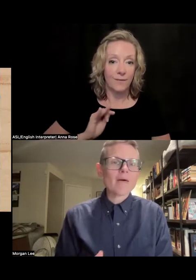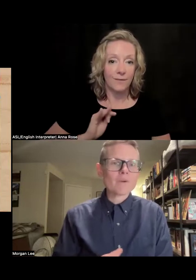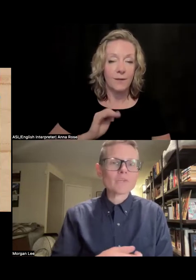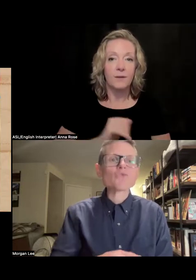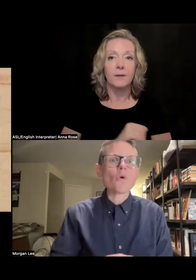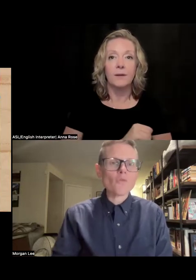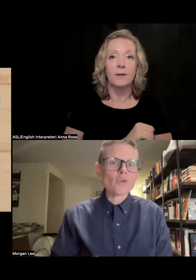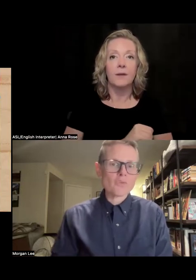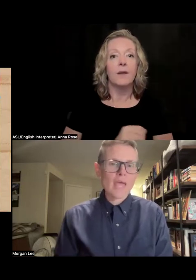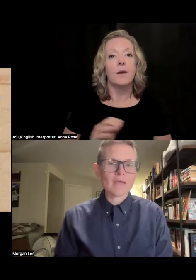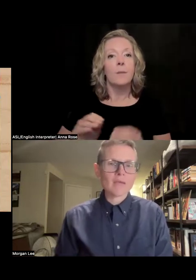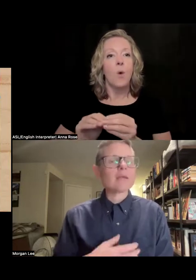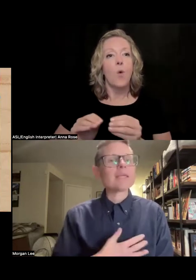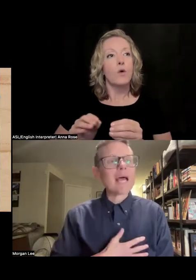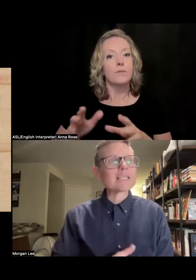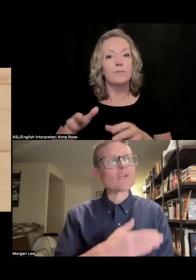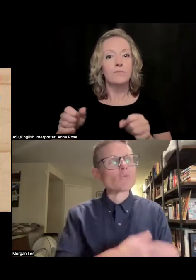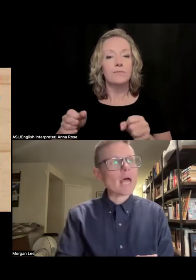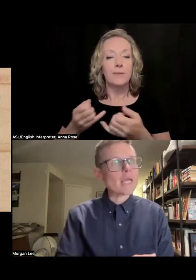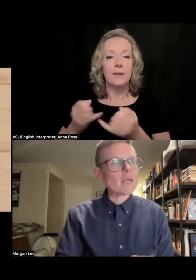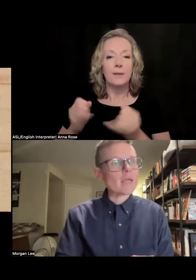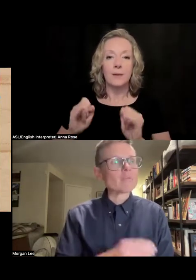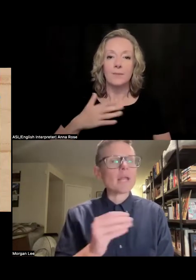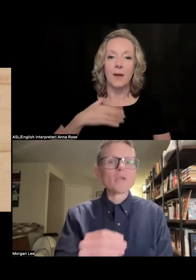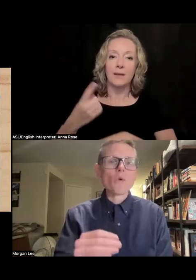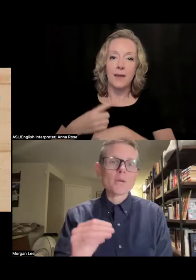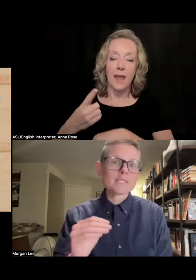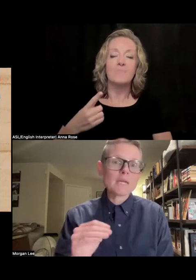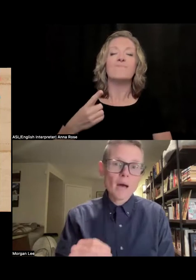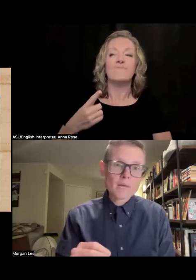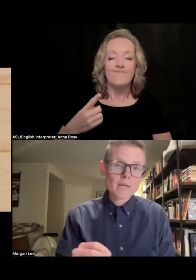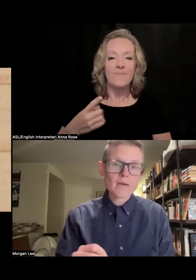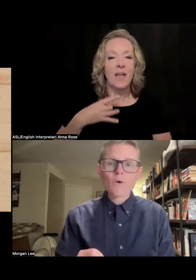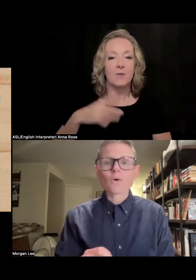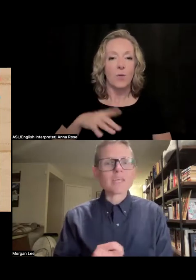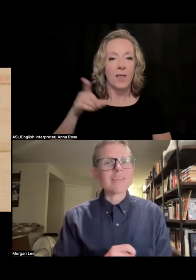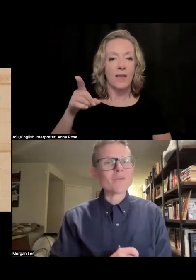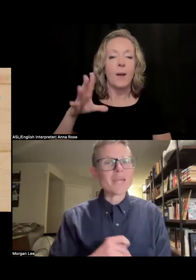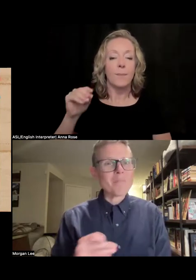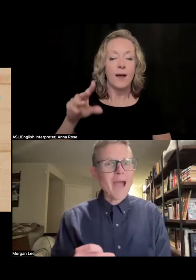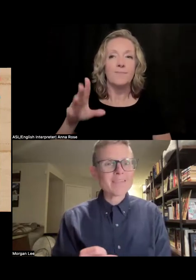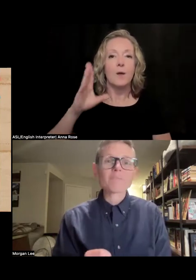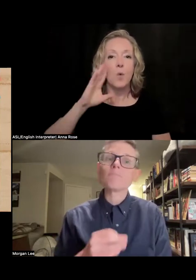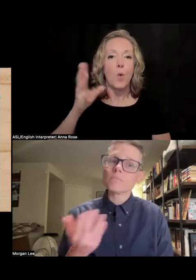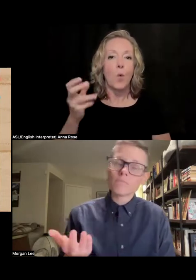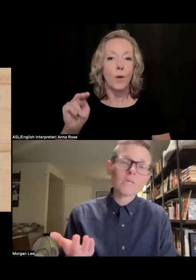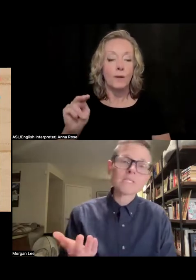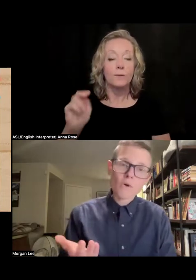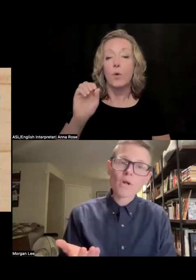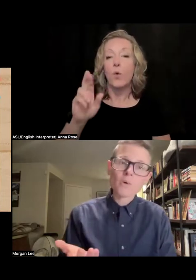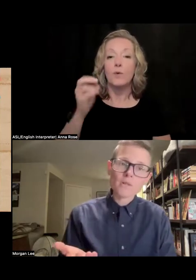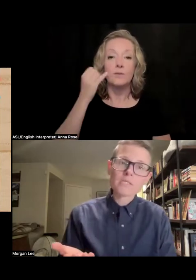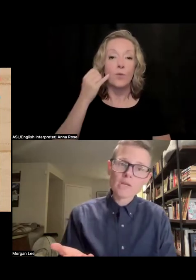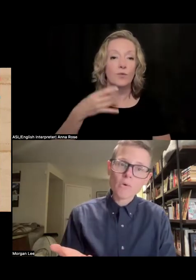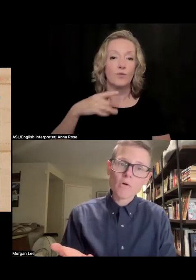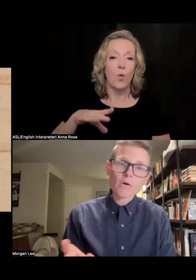them to have control over their day. Yes, I don't like it, but I know when it's coming. Or say they don't like math, it's still